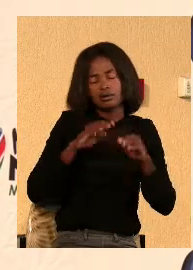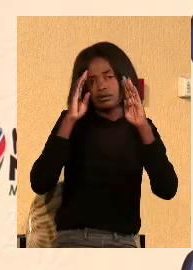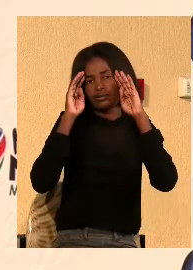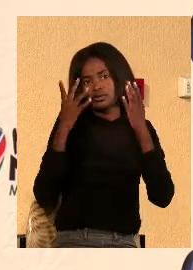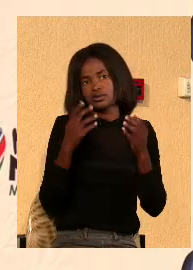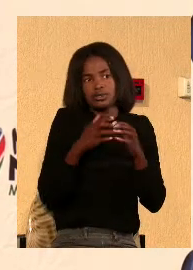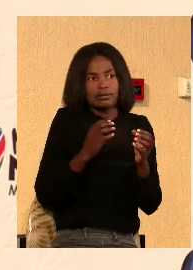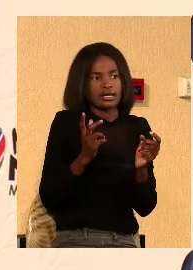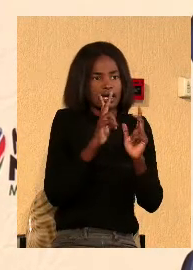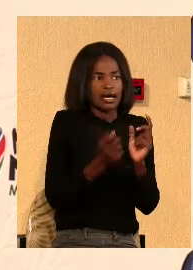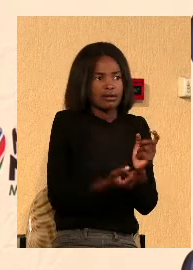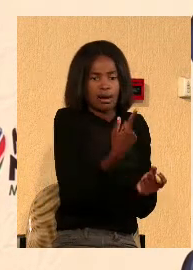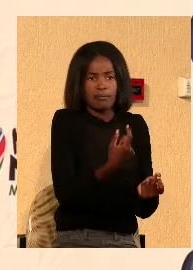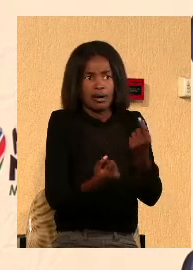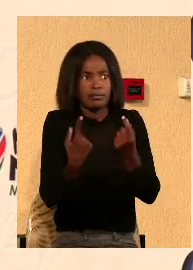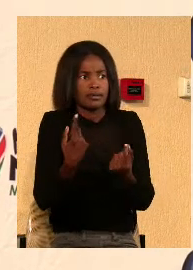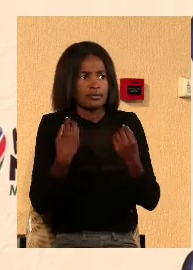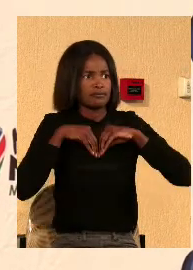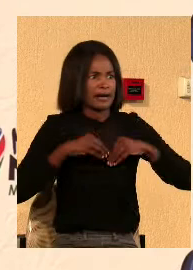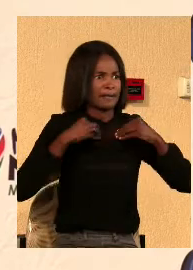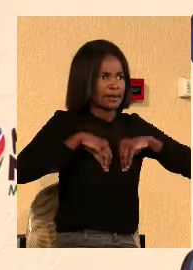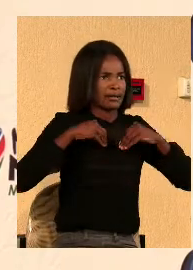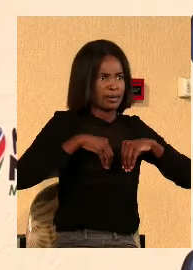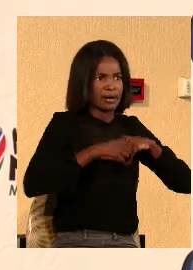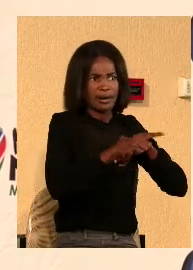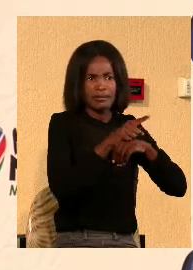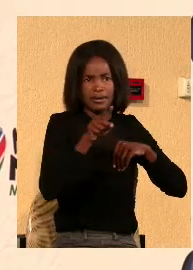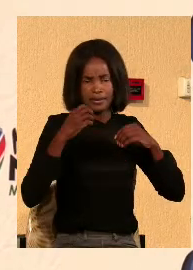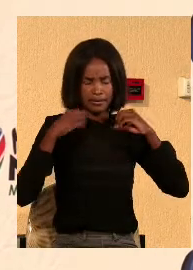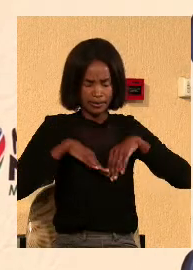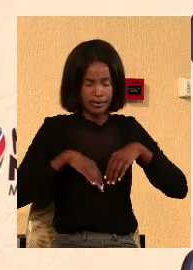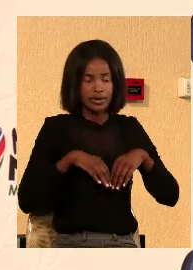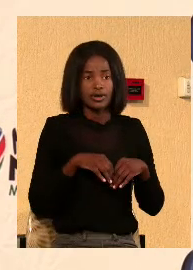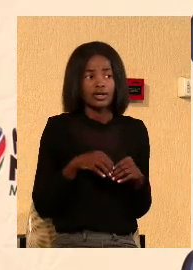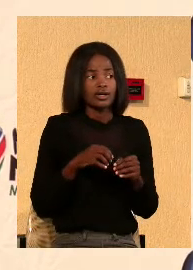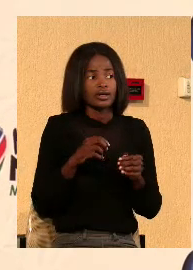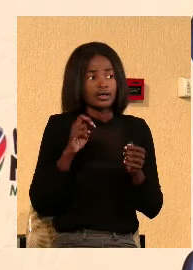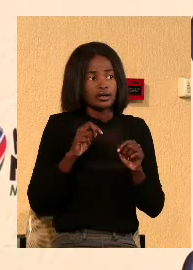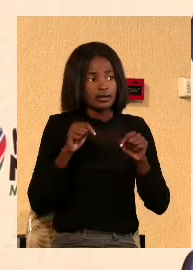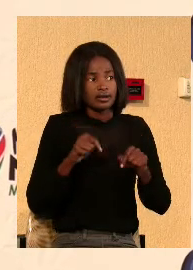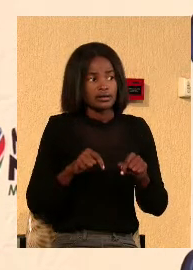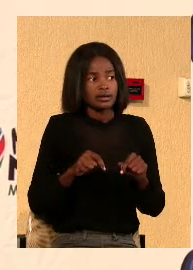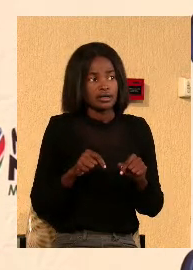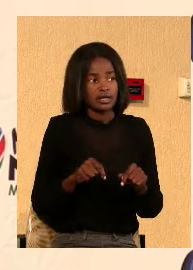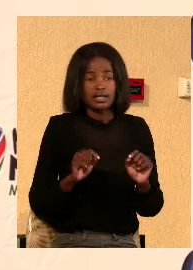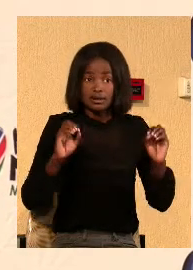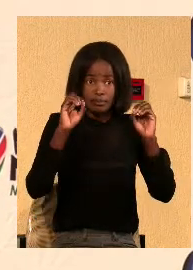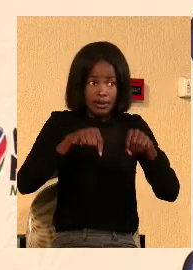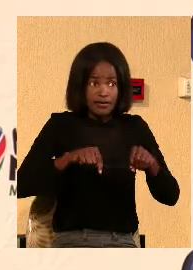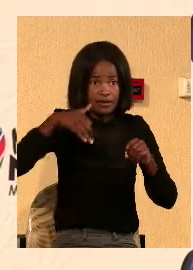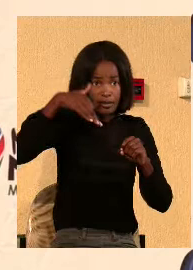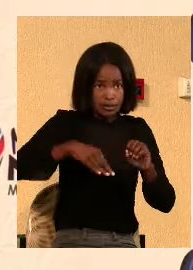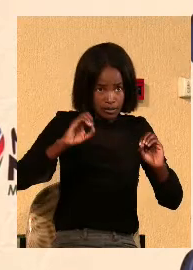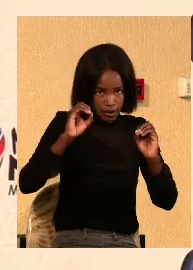community transmission is, and we should, if we don't have it, we should by all means try